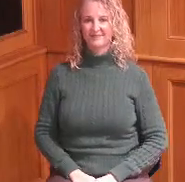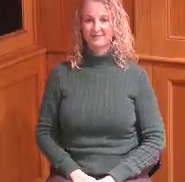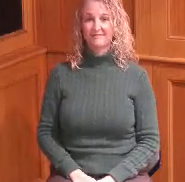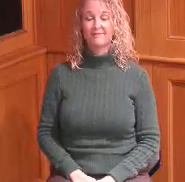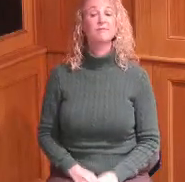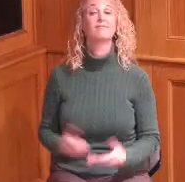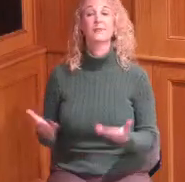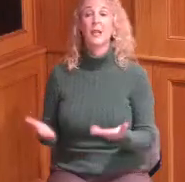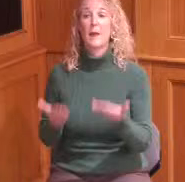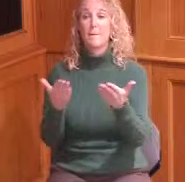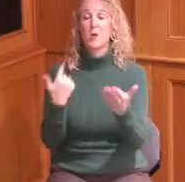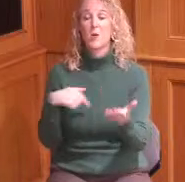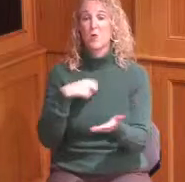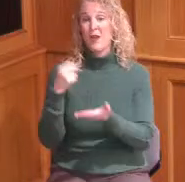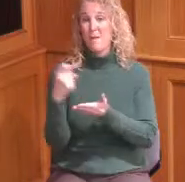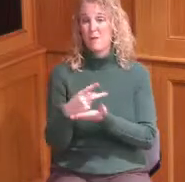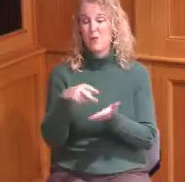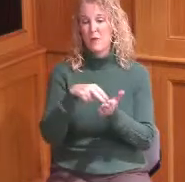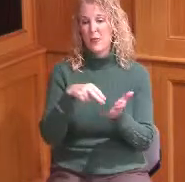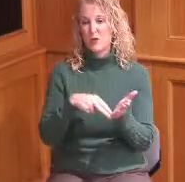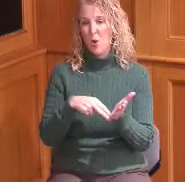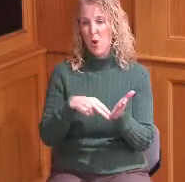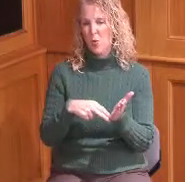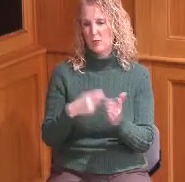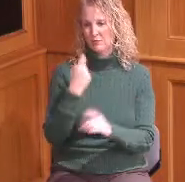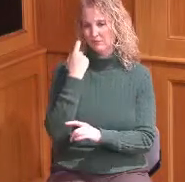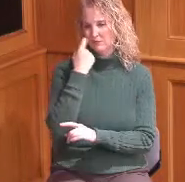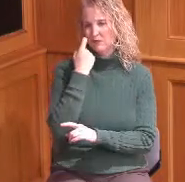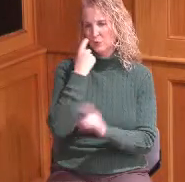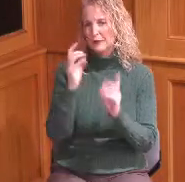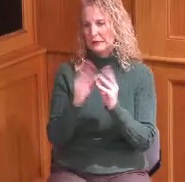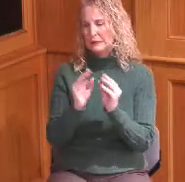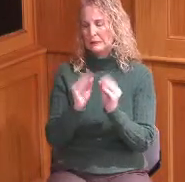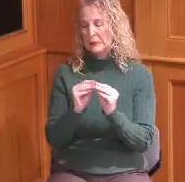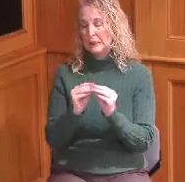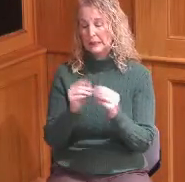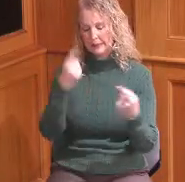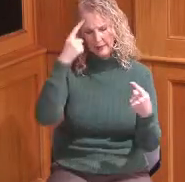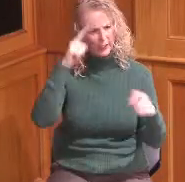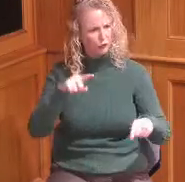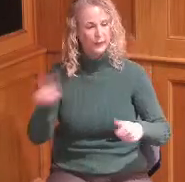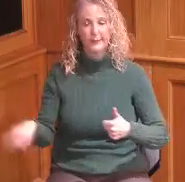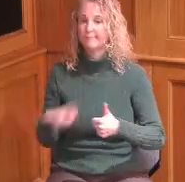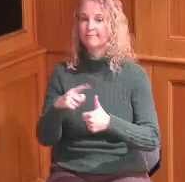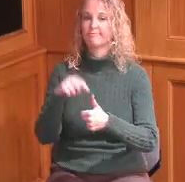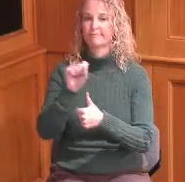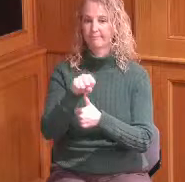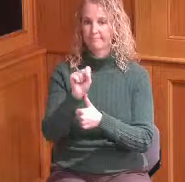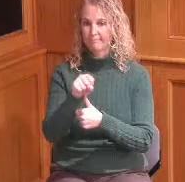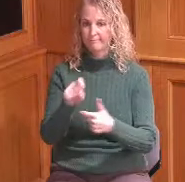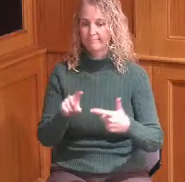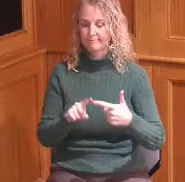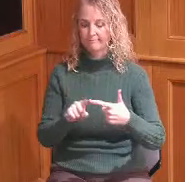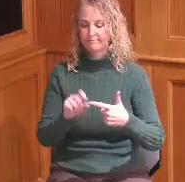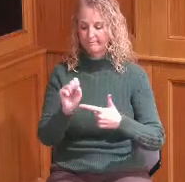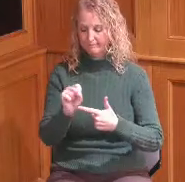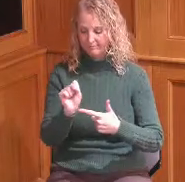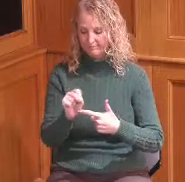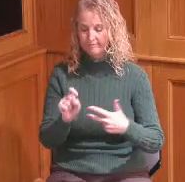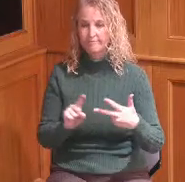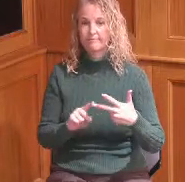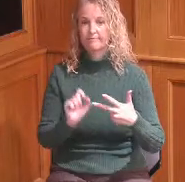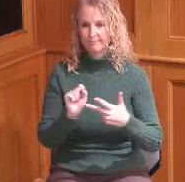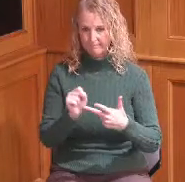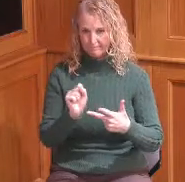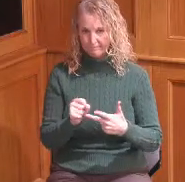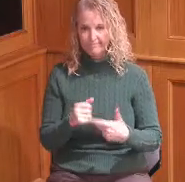Going to make a motion that we approve of the minutes of the previous session. Second. Commissioner Dreehouse? Yes. Commissioner Summer Dumas? Yes. Commissioner Reese?